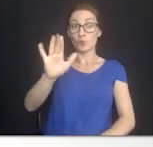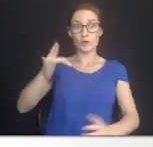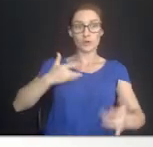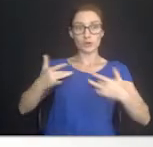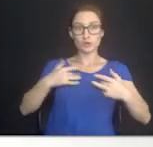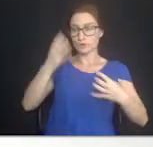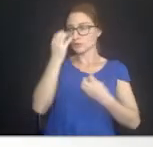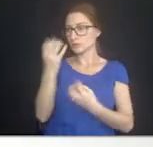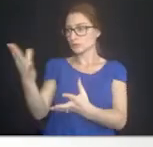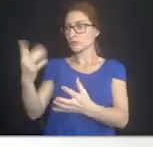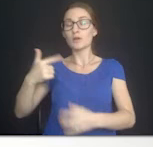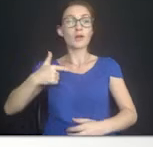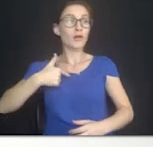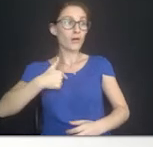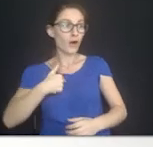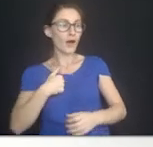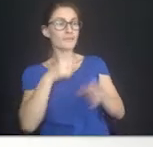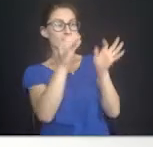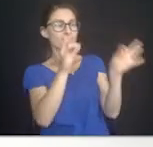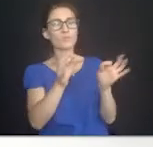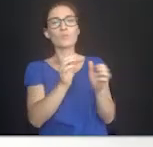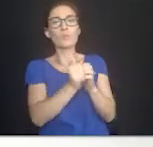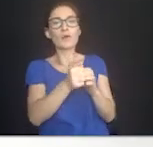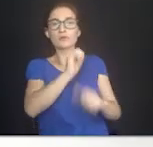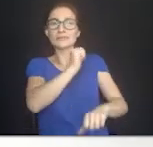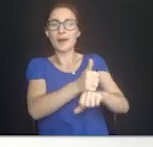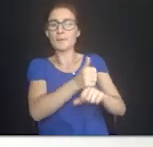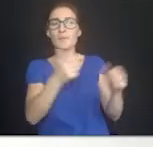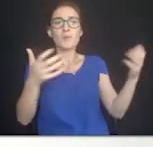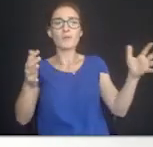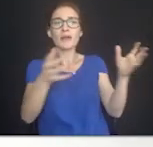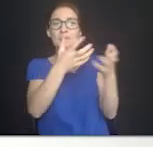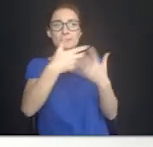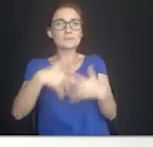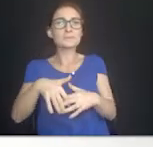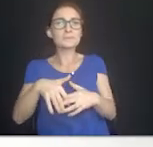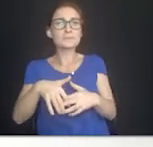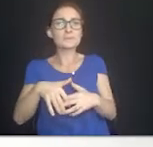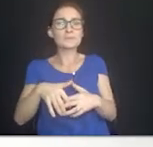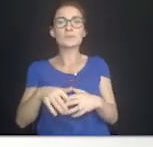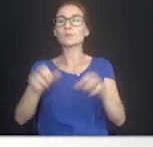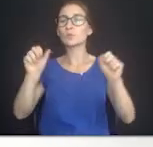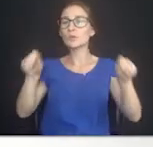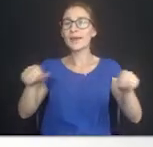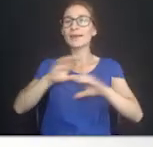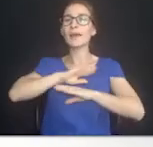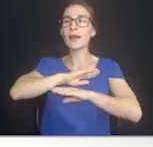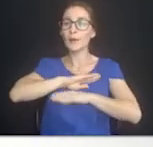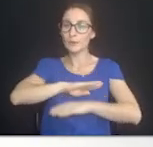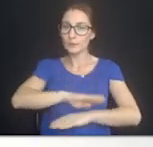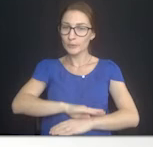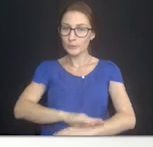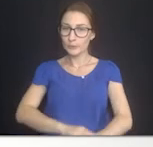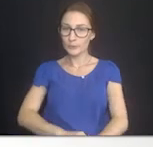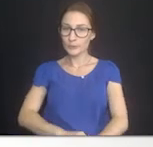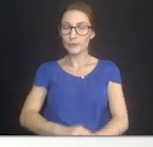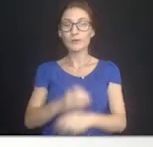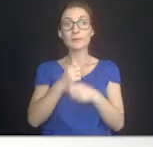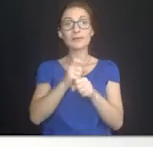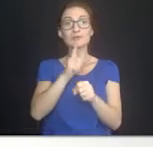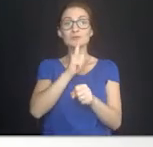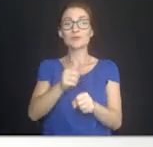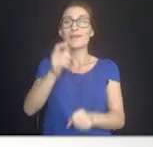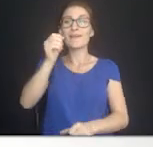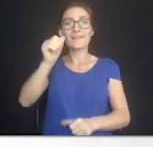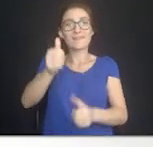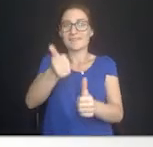structure is set up for you and how that's going to get used, you can have peace of mind and make sure that you go to bed every night knowing,